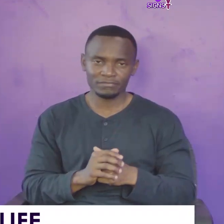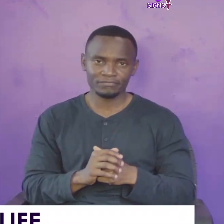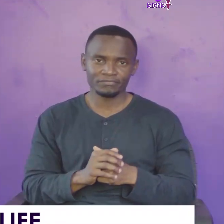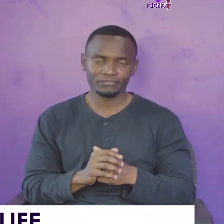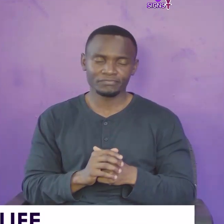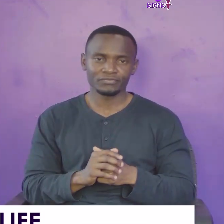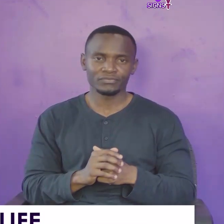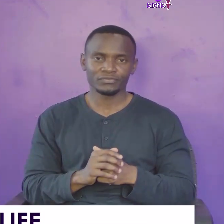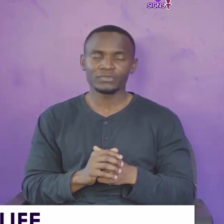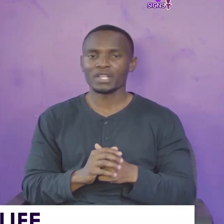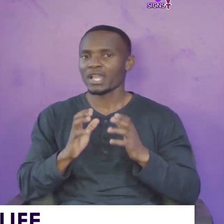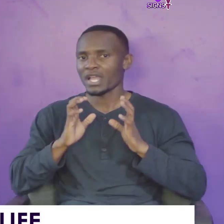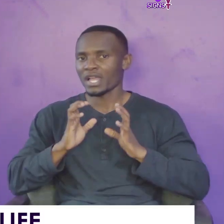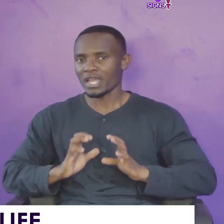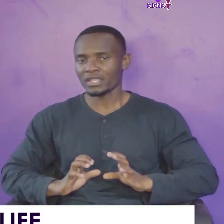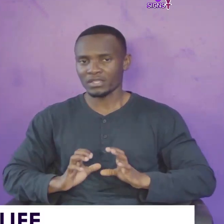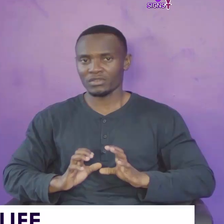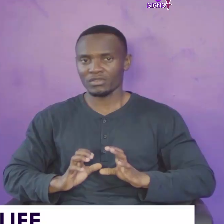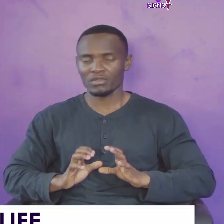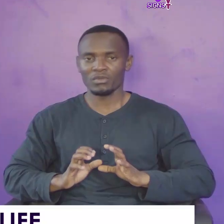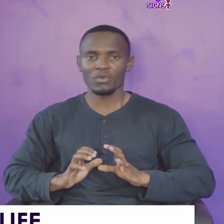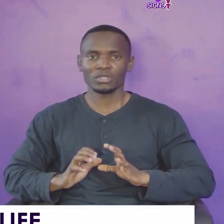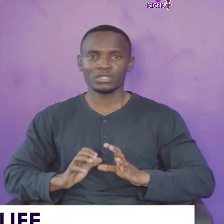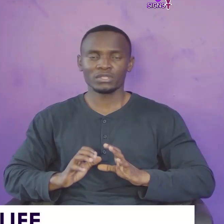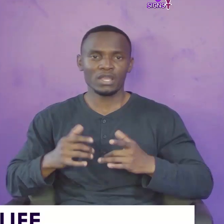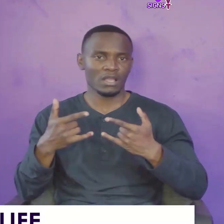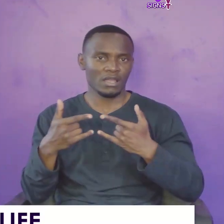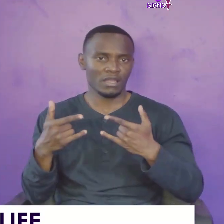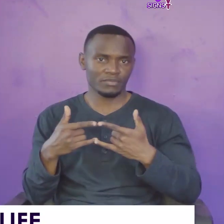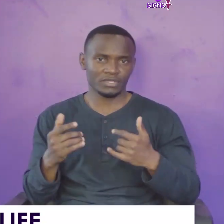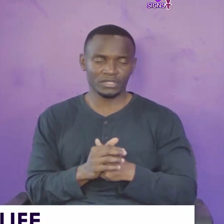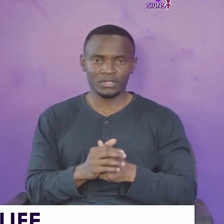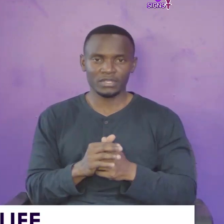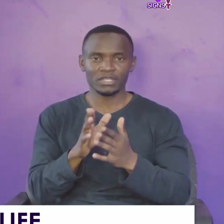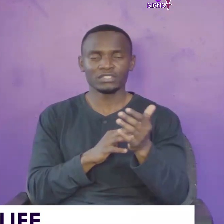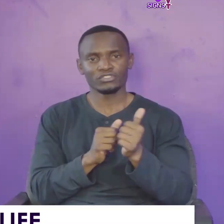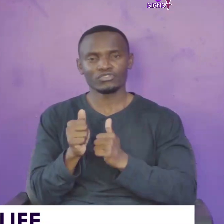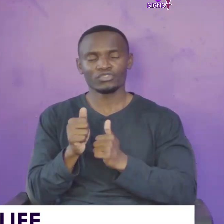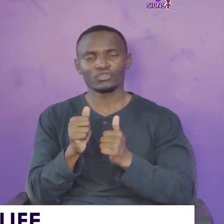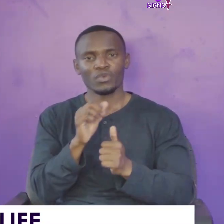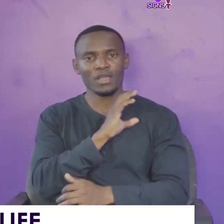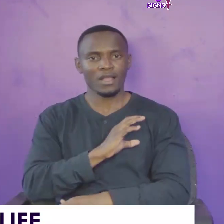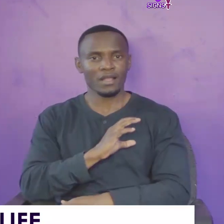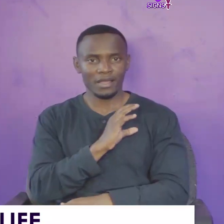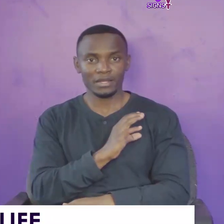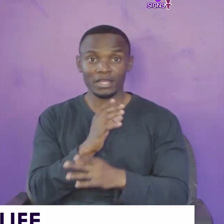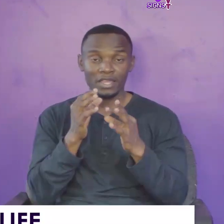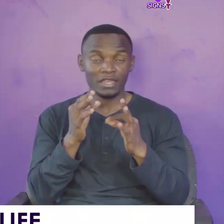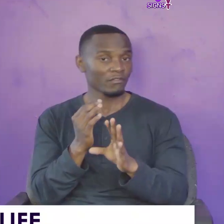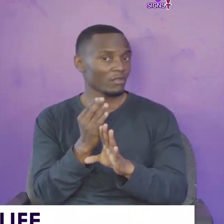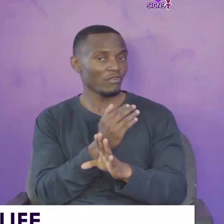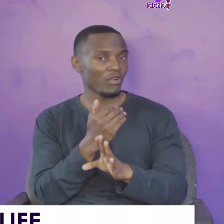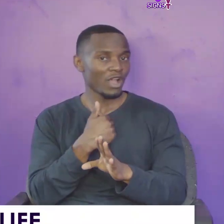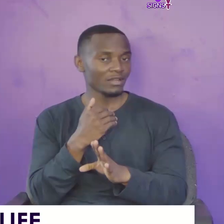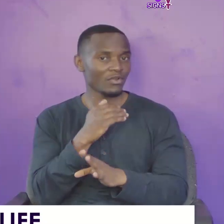unethical lapses. Unethical lapses, that there is damage of character. If you had a name, then it is damaged. The moment you